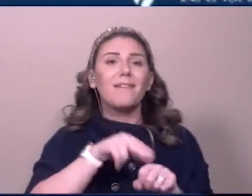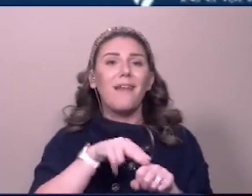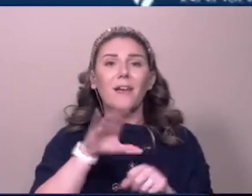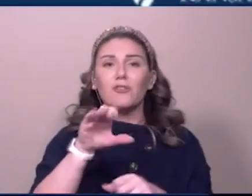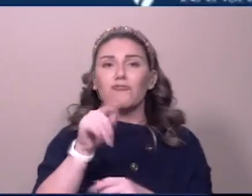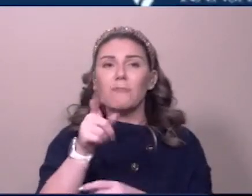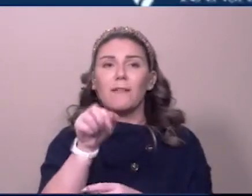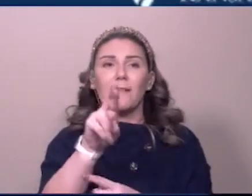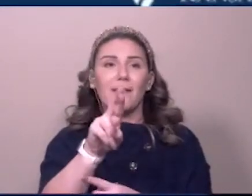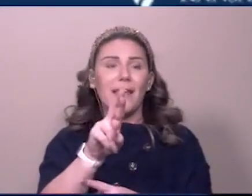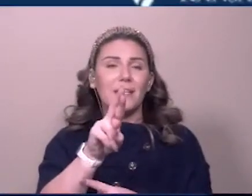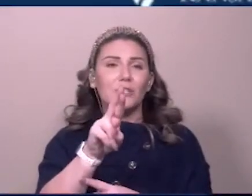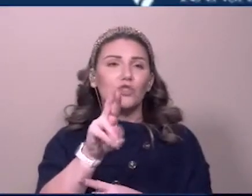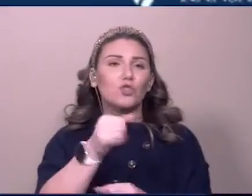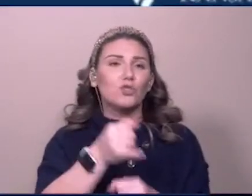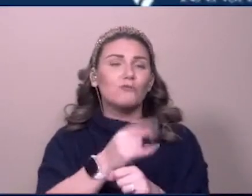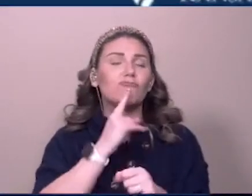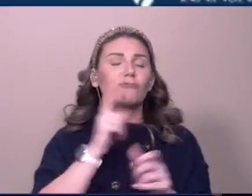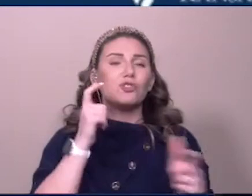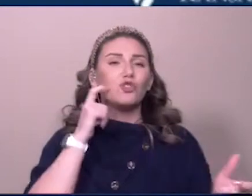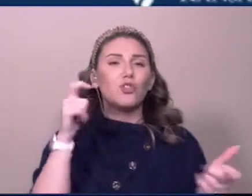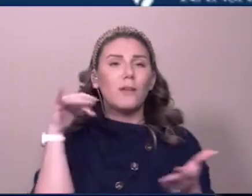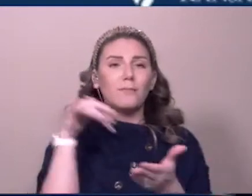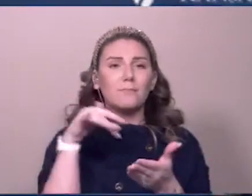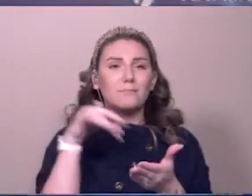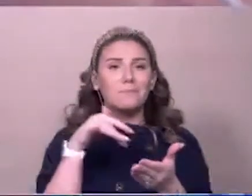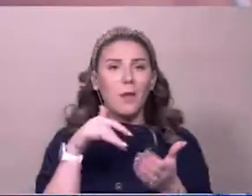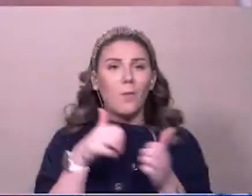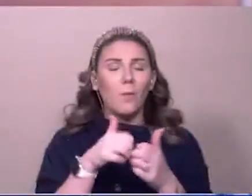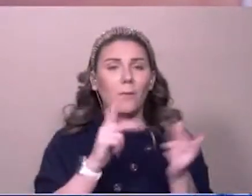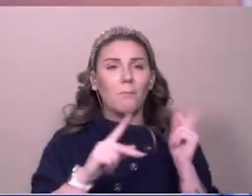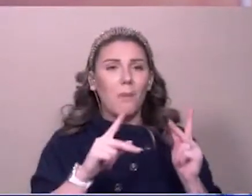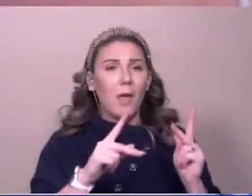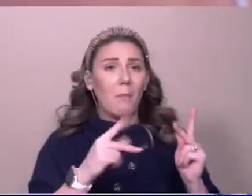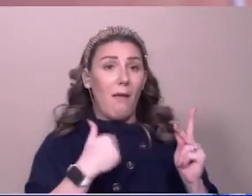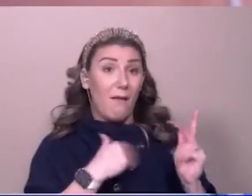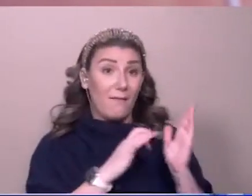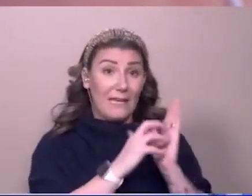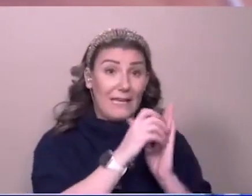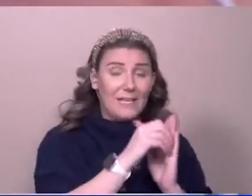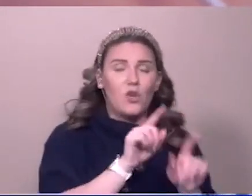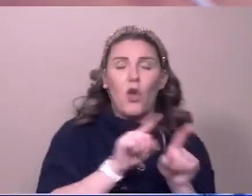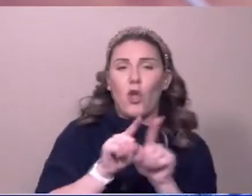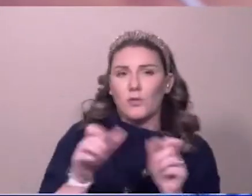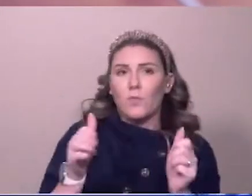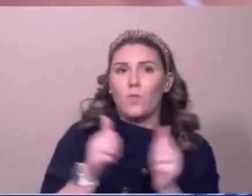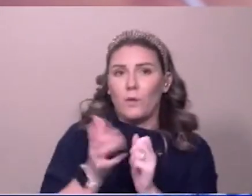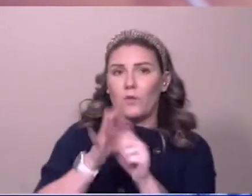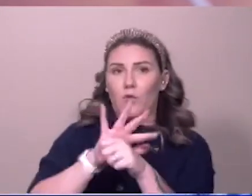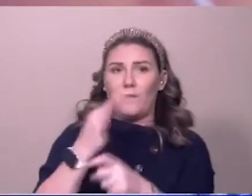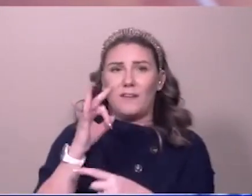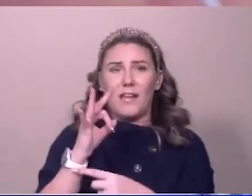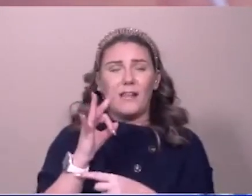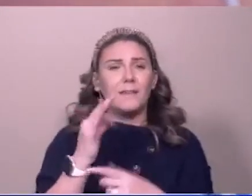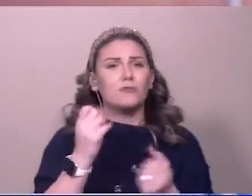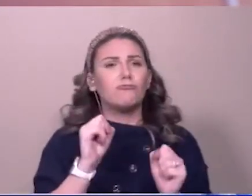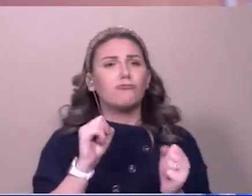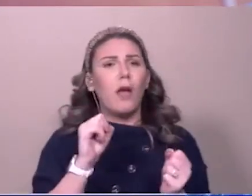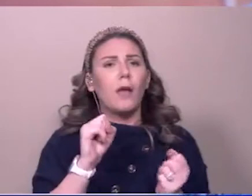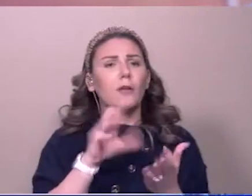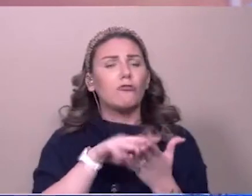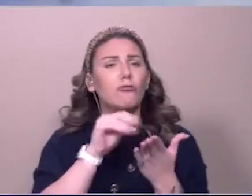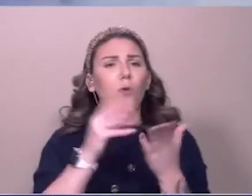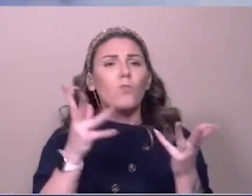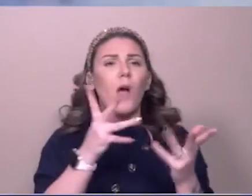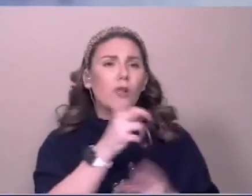now conducting a large study of people with cancer who also have COVID-19. They're trying to learn more about the risk factors to